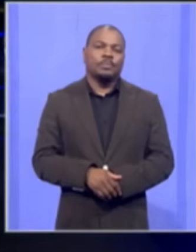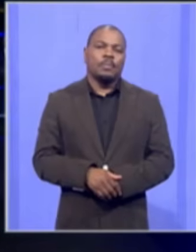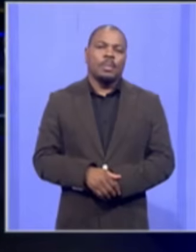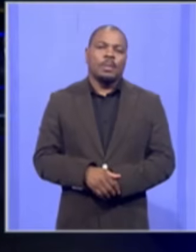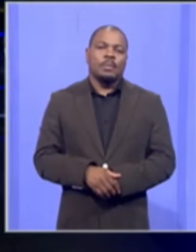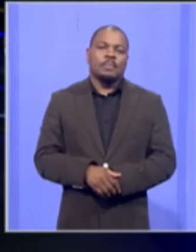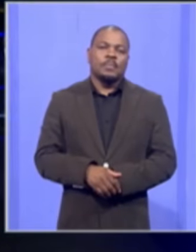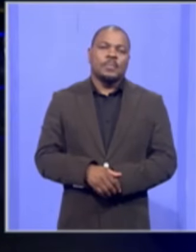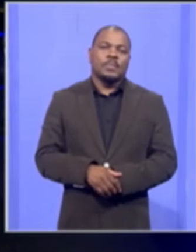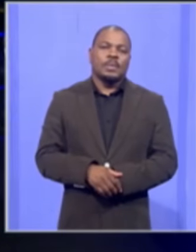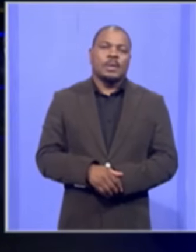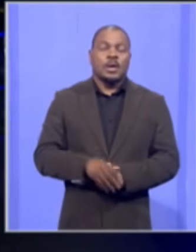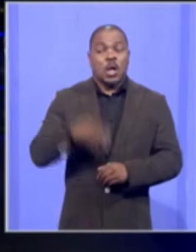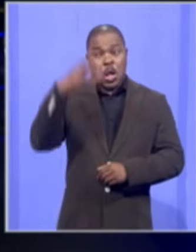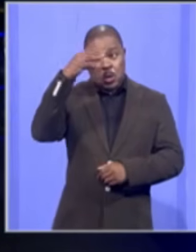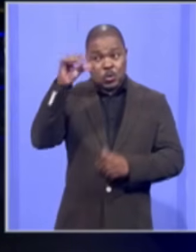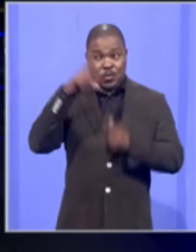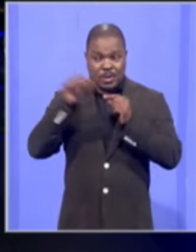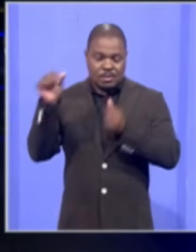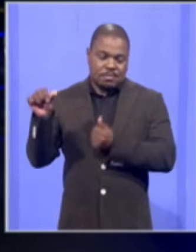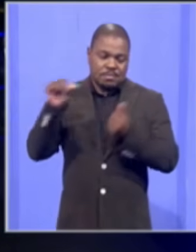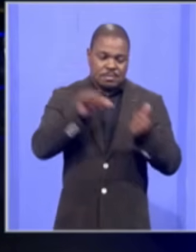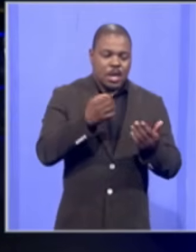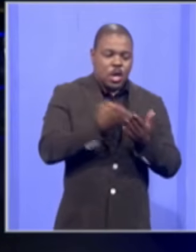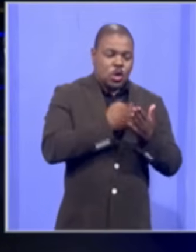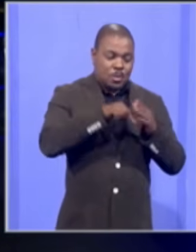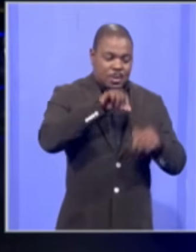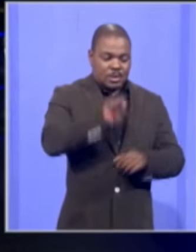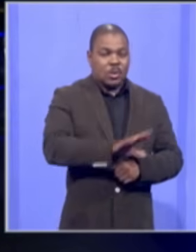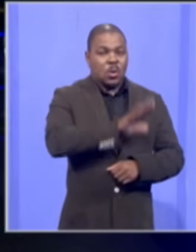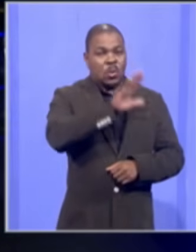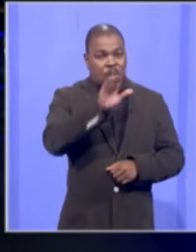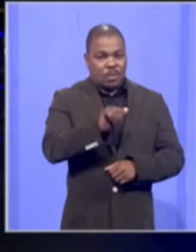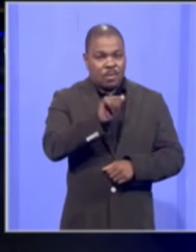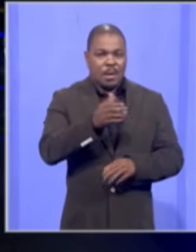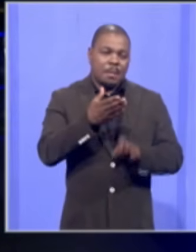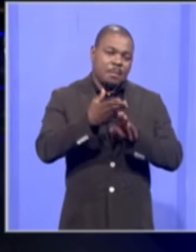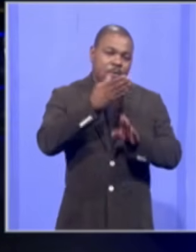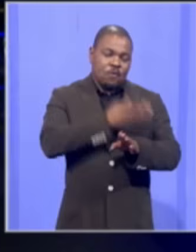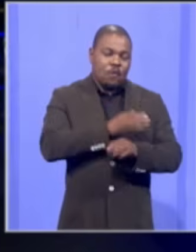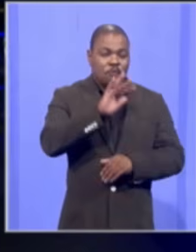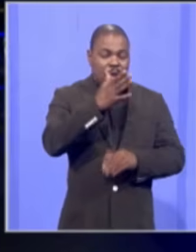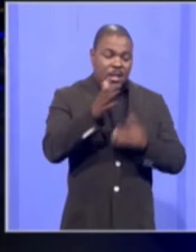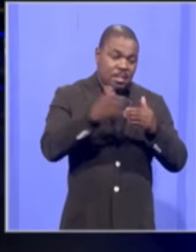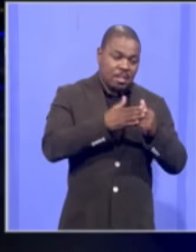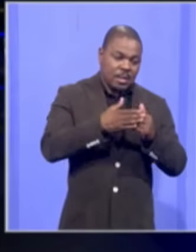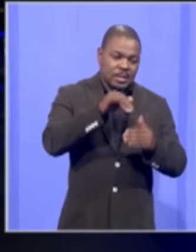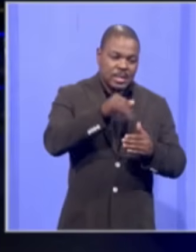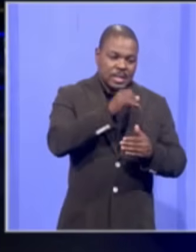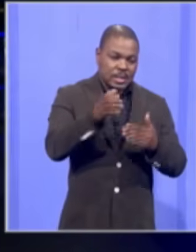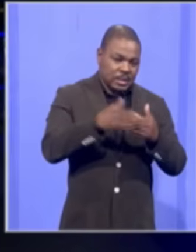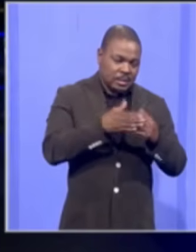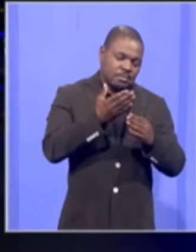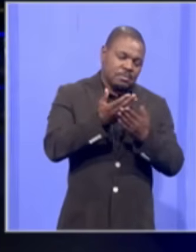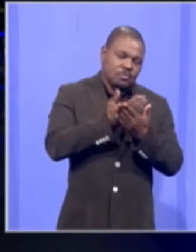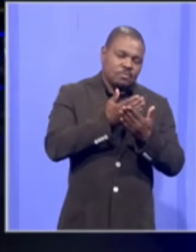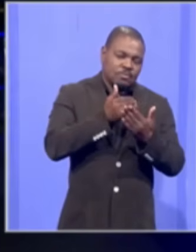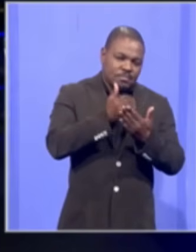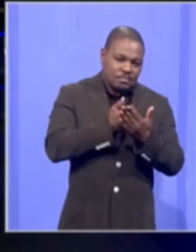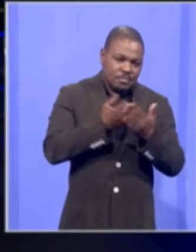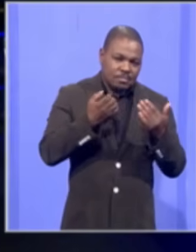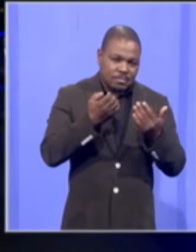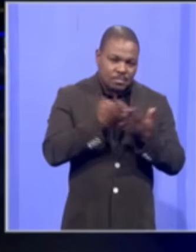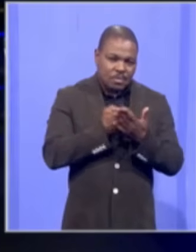Mui ha re khutla naheng eo ya Lesotho re kena ho tsa mebaraka jwale ha re lekolo re na yona mebaraka e sebeditse jwang ha JSE e ne e kwala hore nya bohlano.